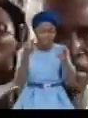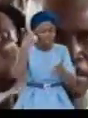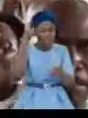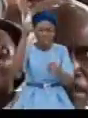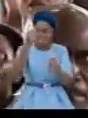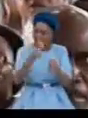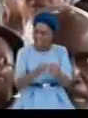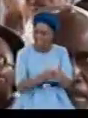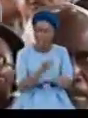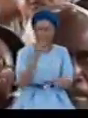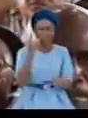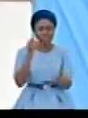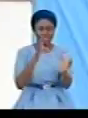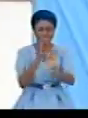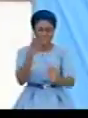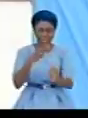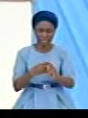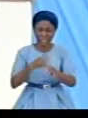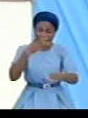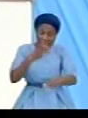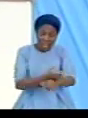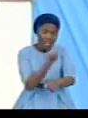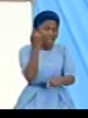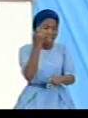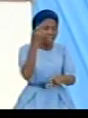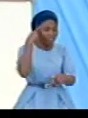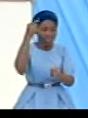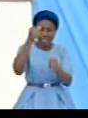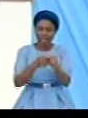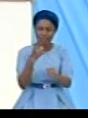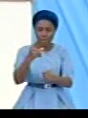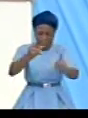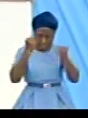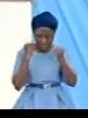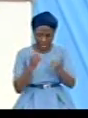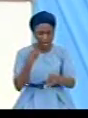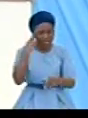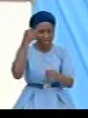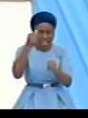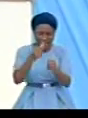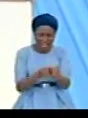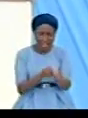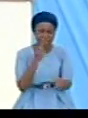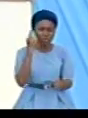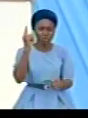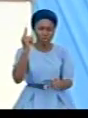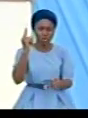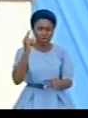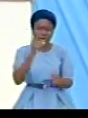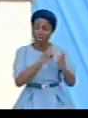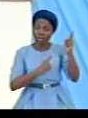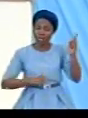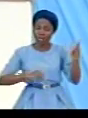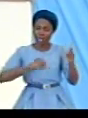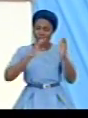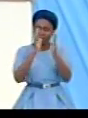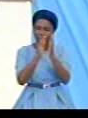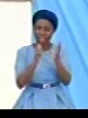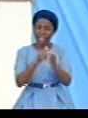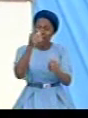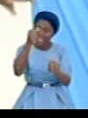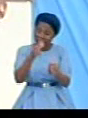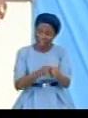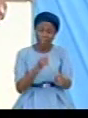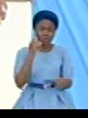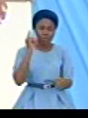everyone. Triumph for everyone. Power for everyone. And Lord, I pray that everyone